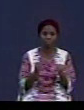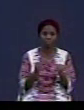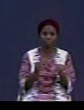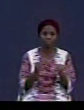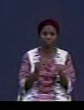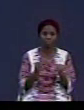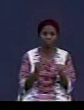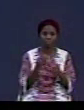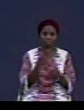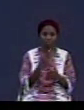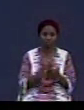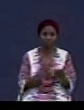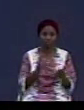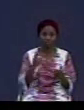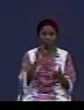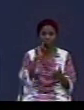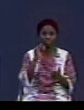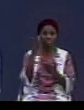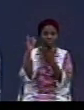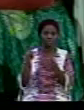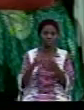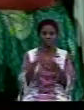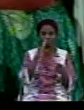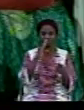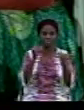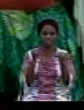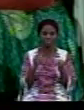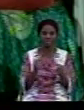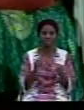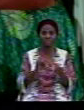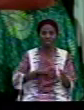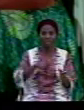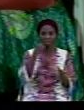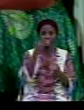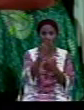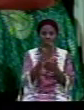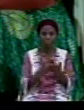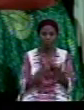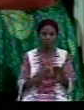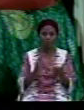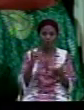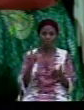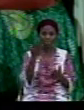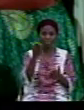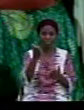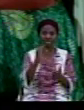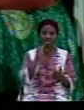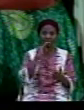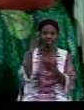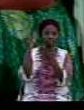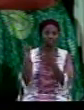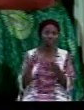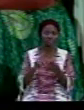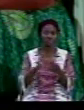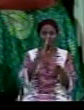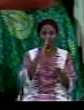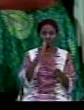Somebody is waiting to be strong. I said somebody there is waiting to be